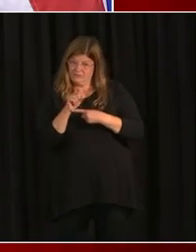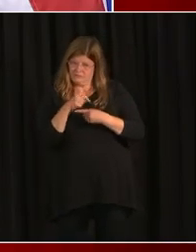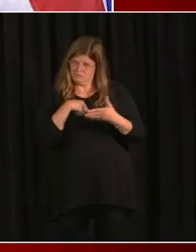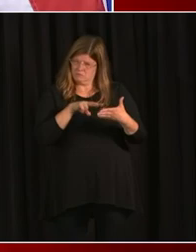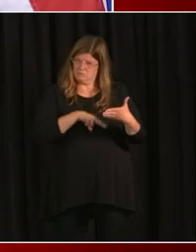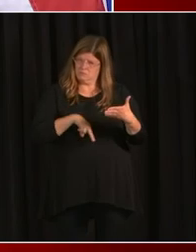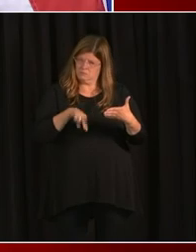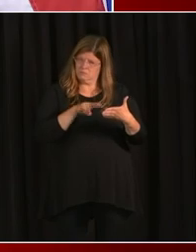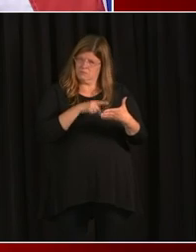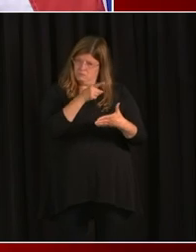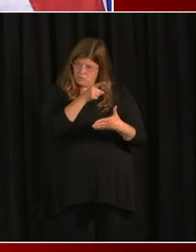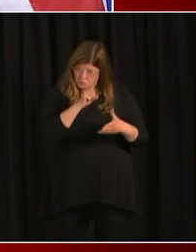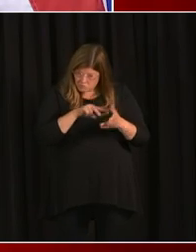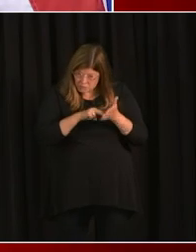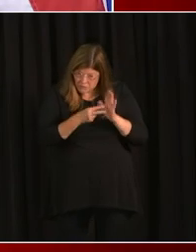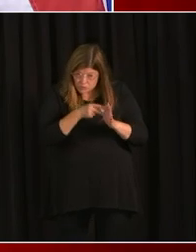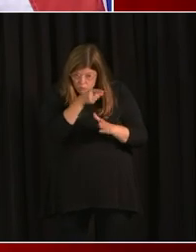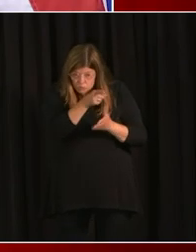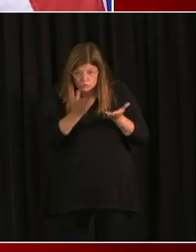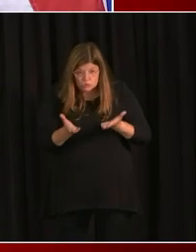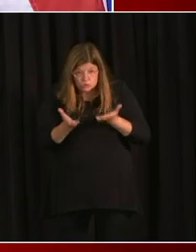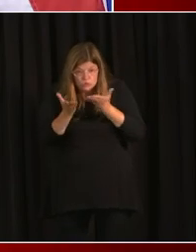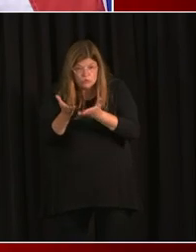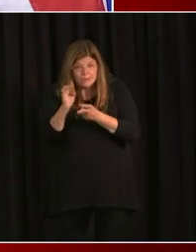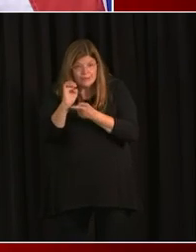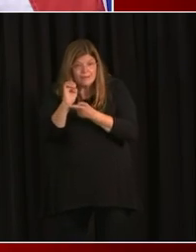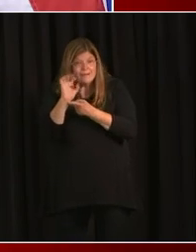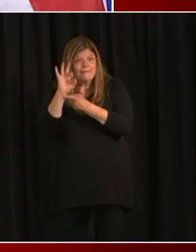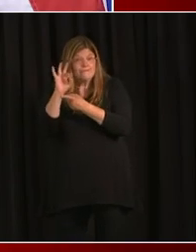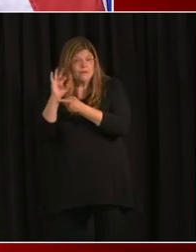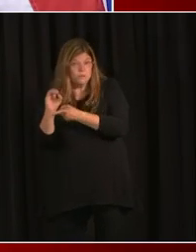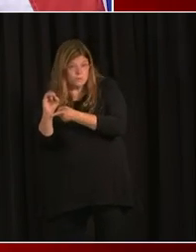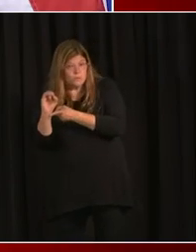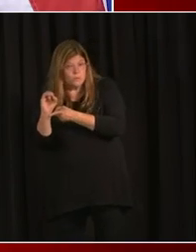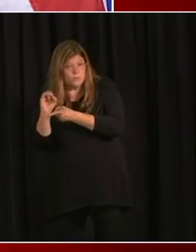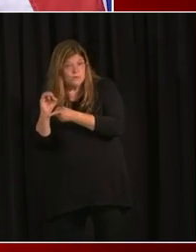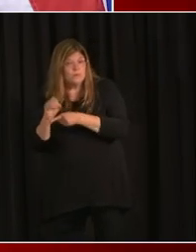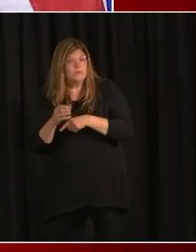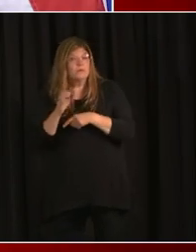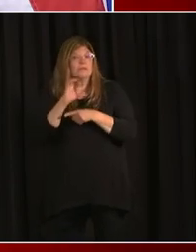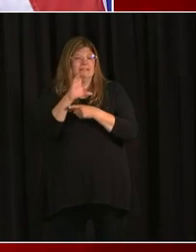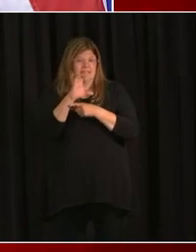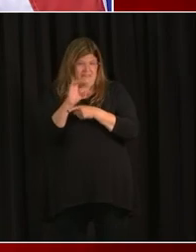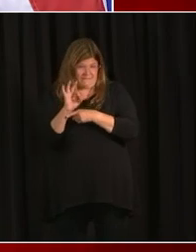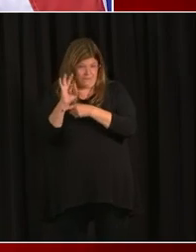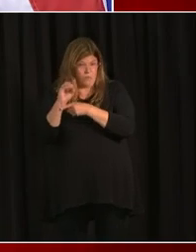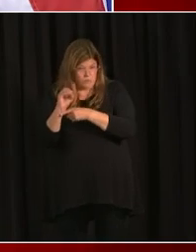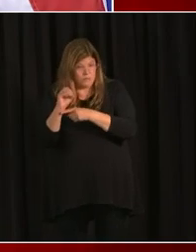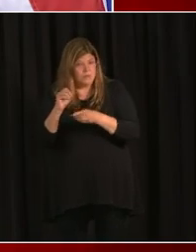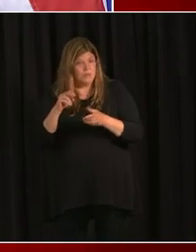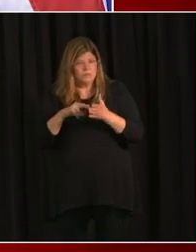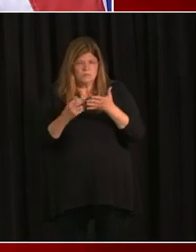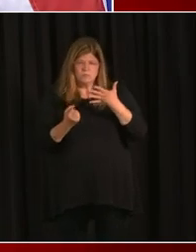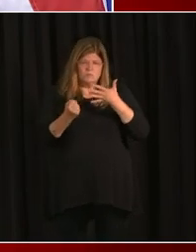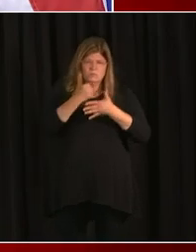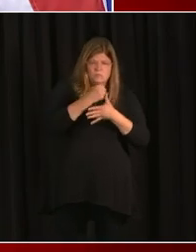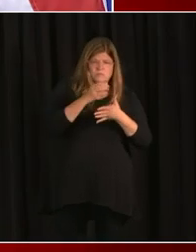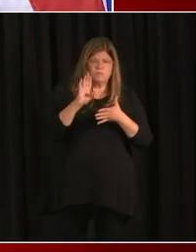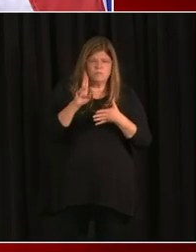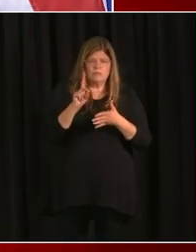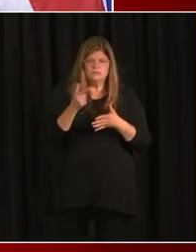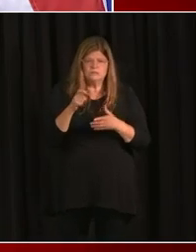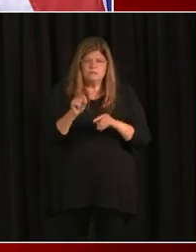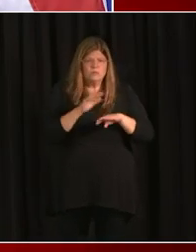are you suggesting that the CFO might look at not certifying the budget because of the cuts to the police budget? Is that? Well,